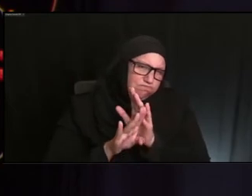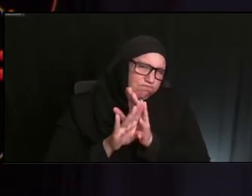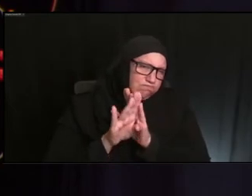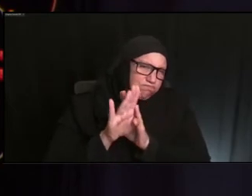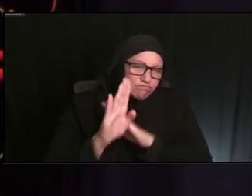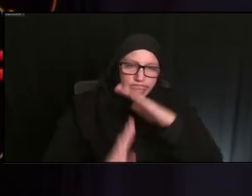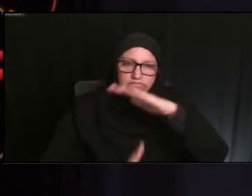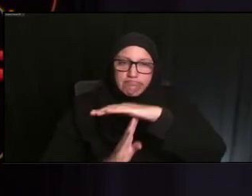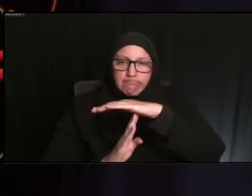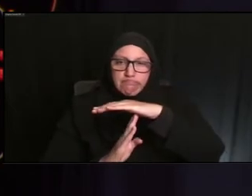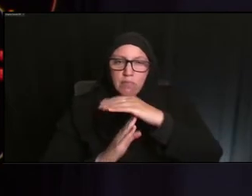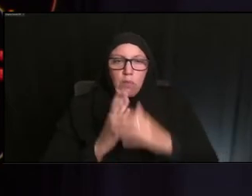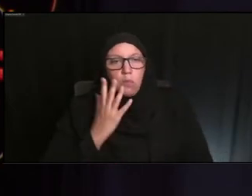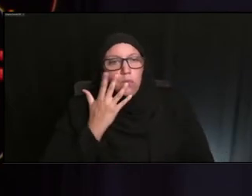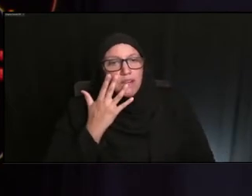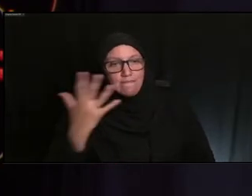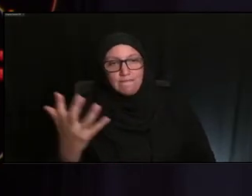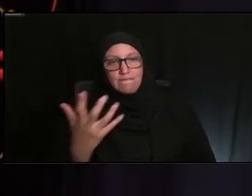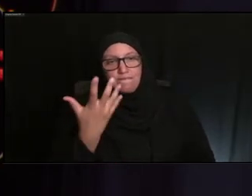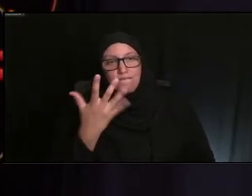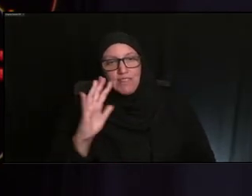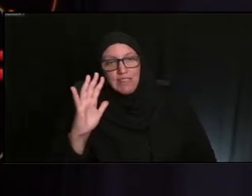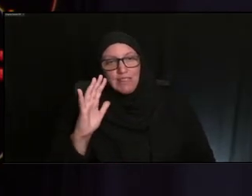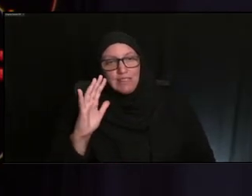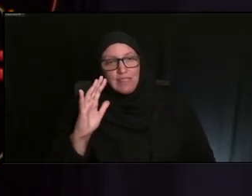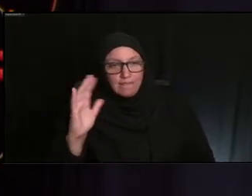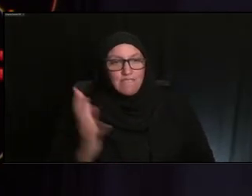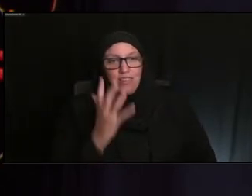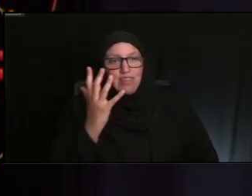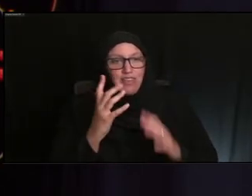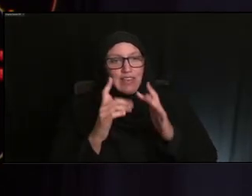was the golden age for Banu Umayyah.